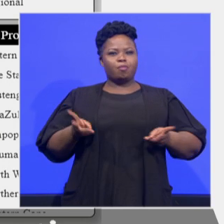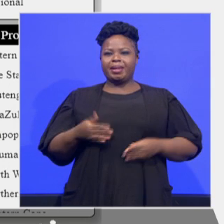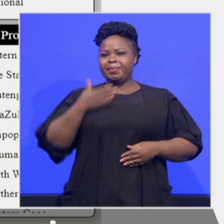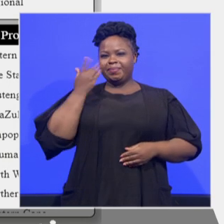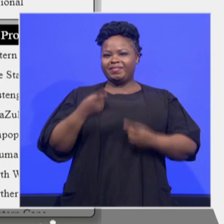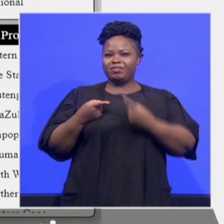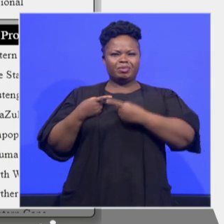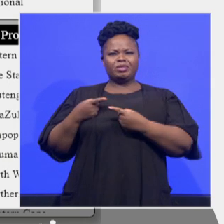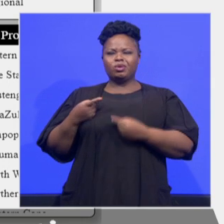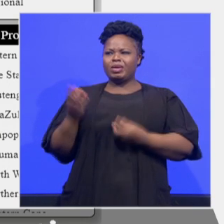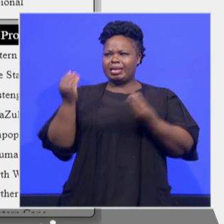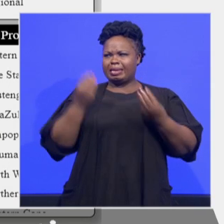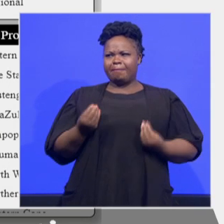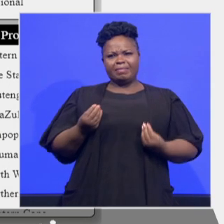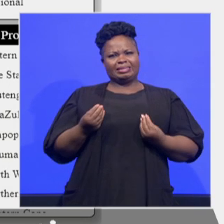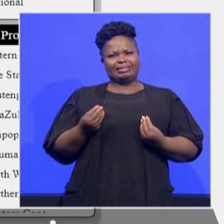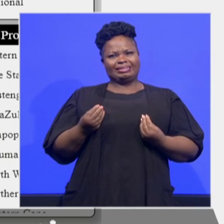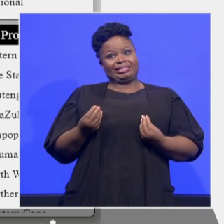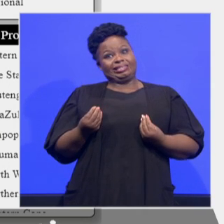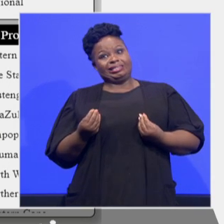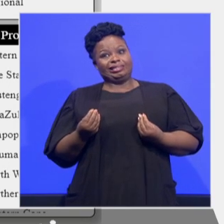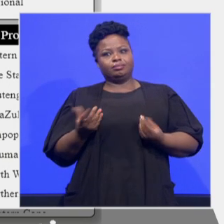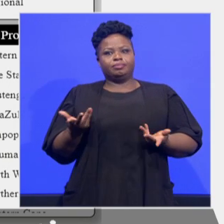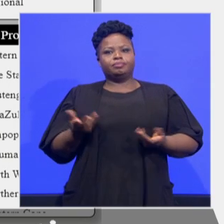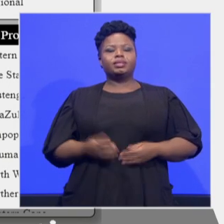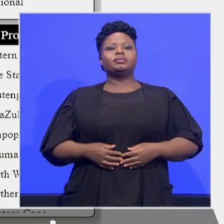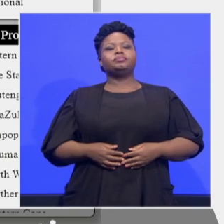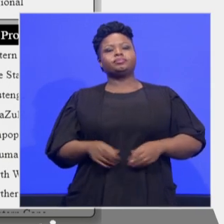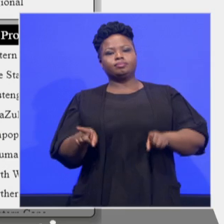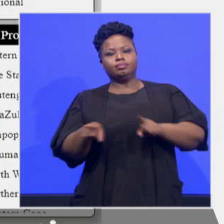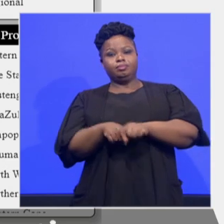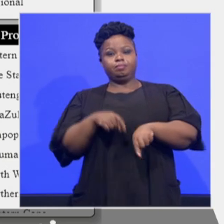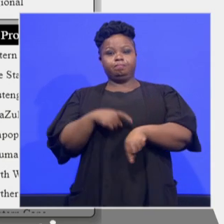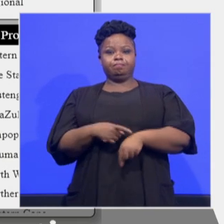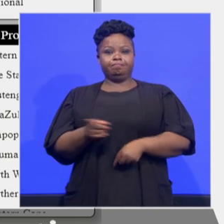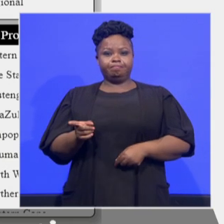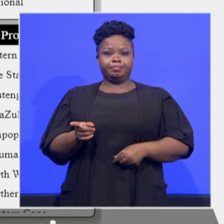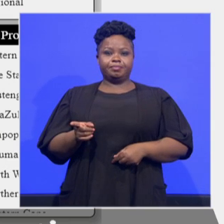of the numbers, but at the same time,